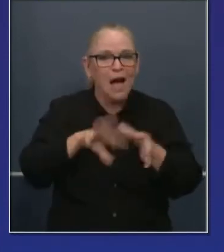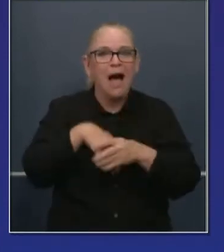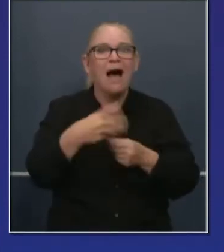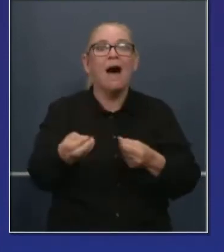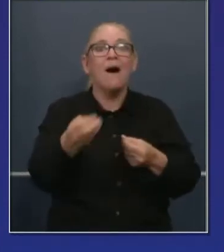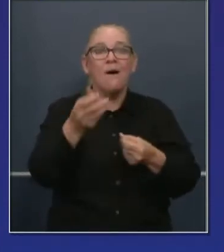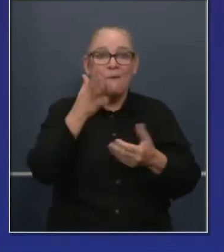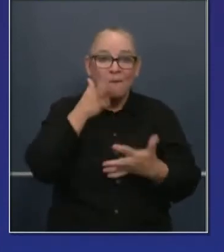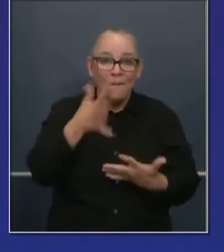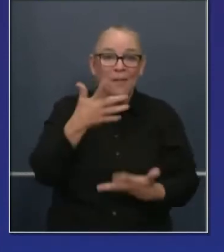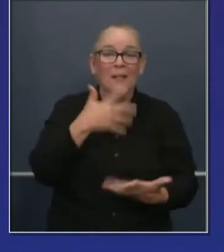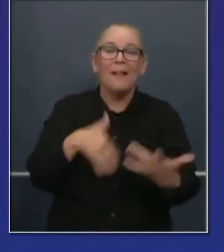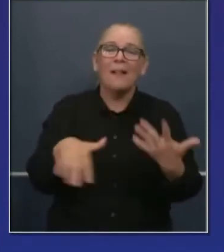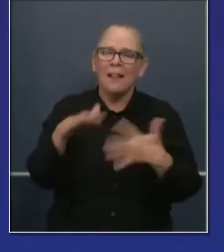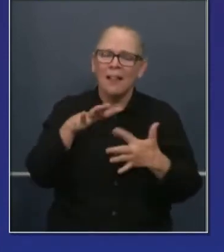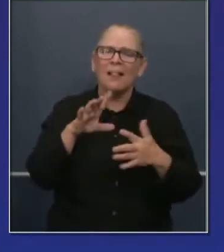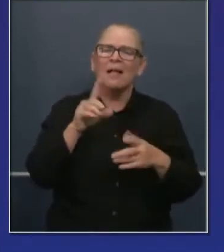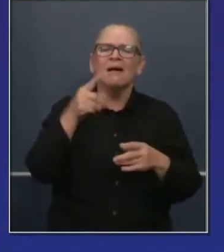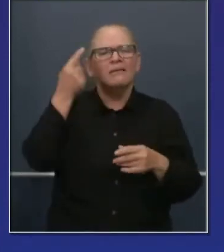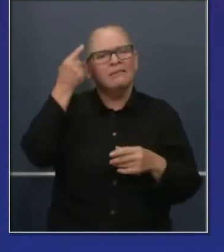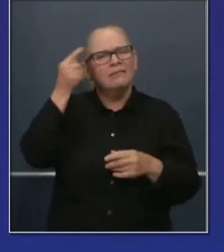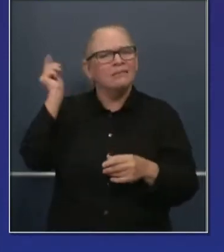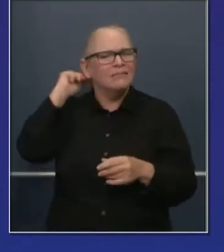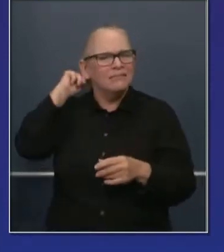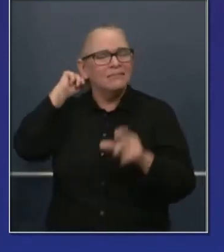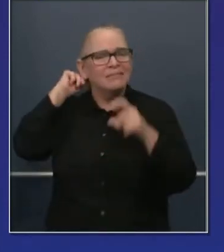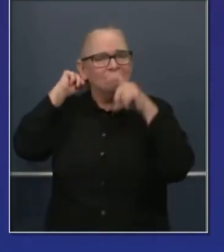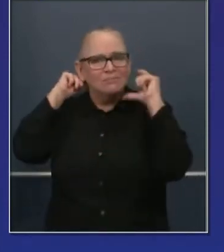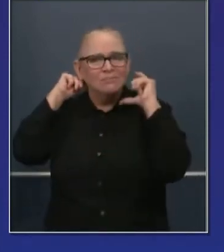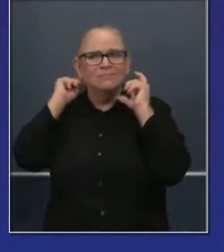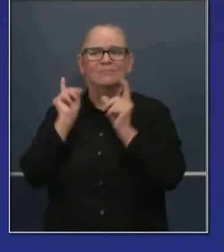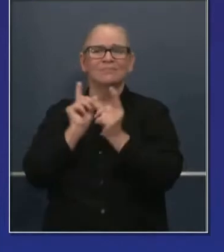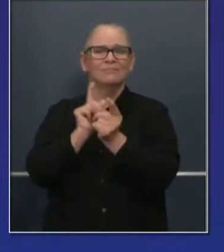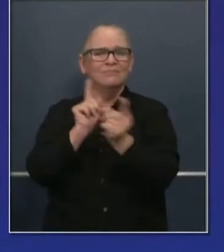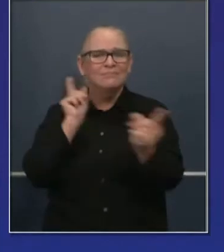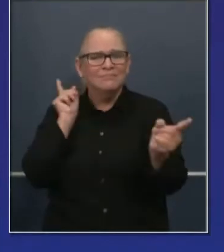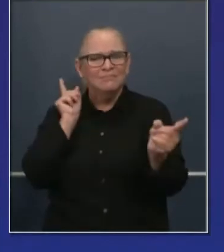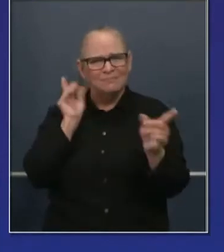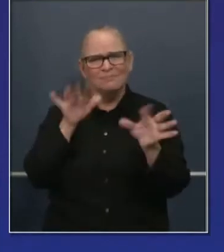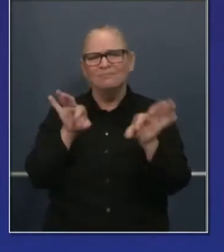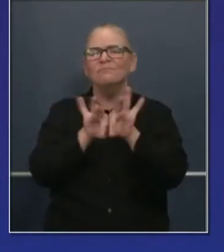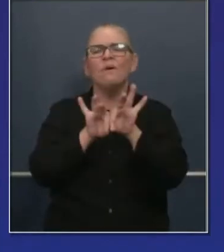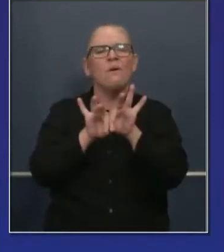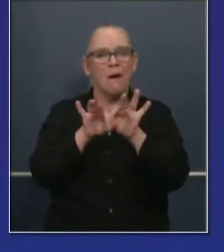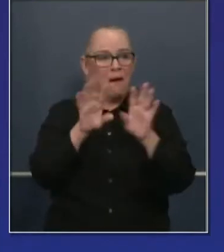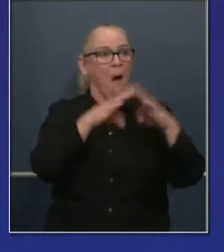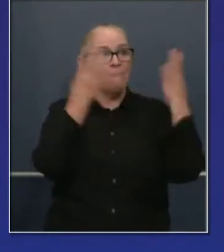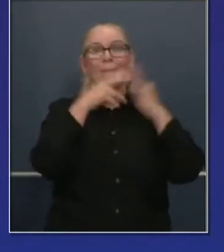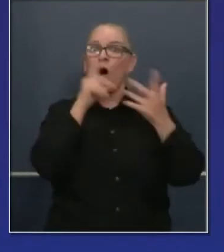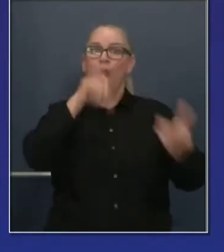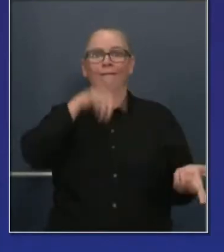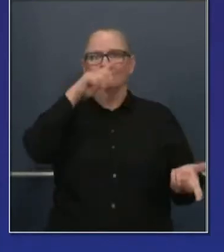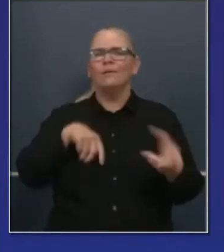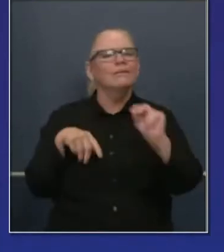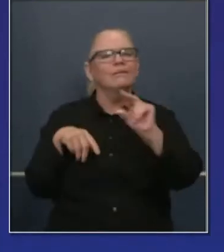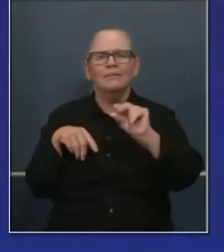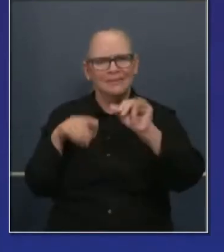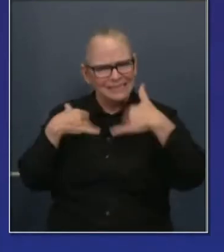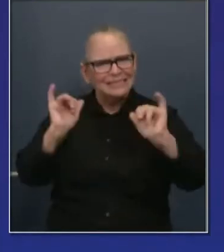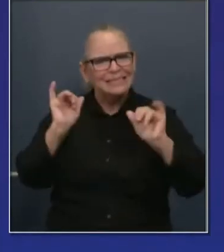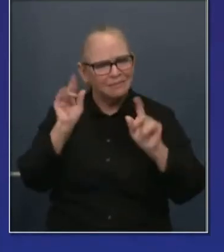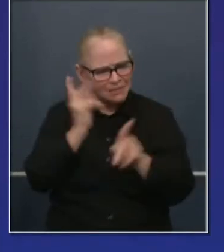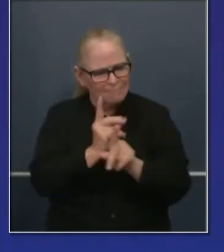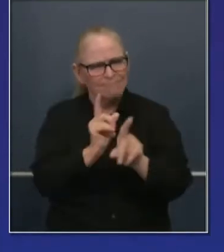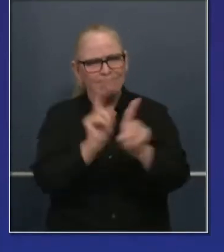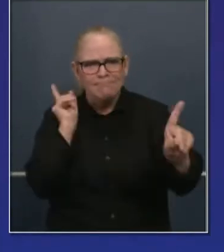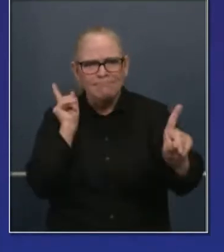cohorts or household cohorts increases. That's why the mask wearing is so foundational, and maintaining your proximity to